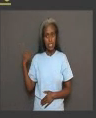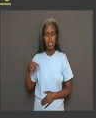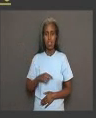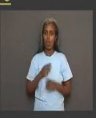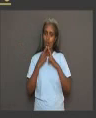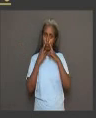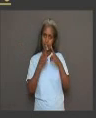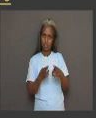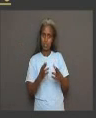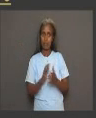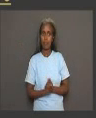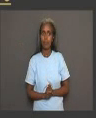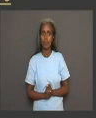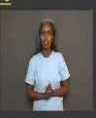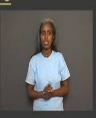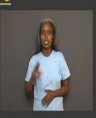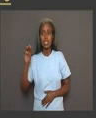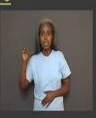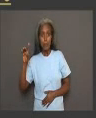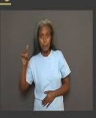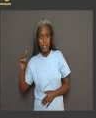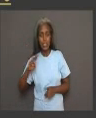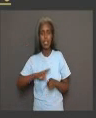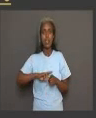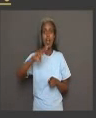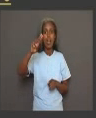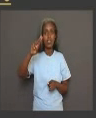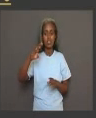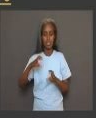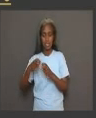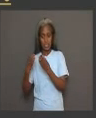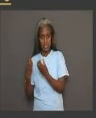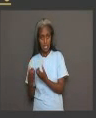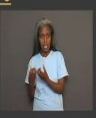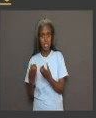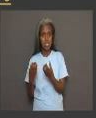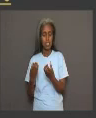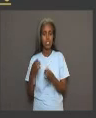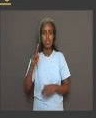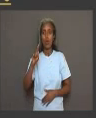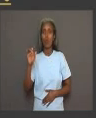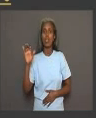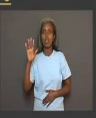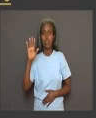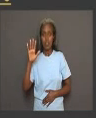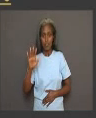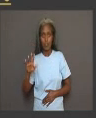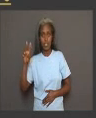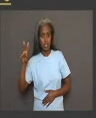Here is our answer. The median height in the class is